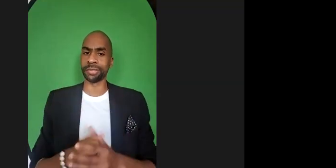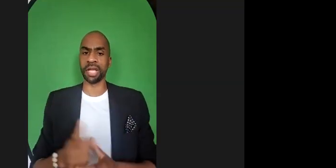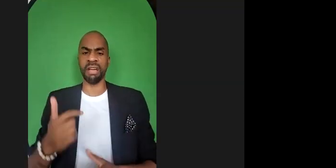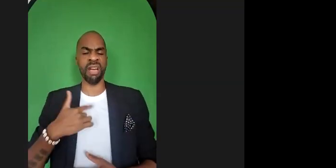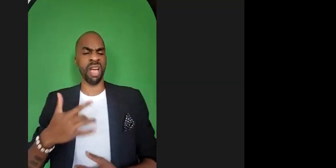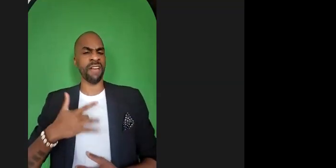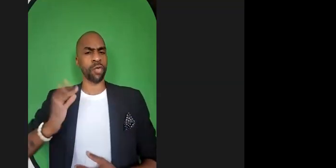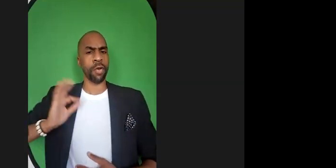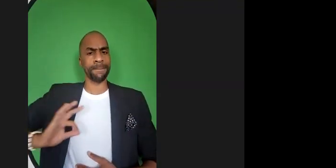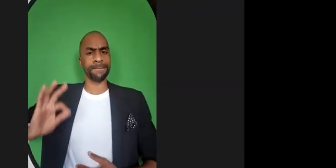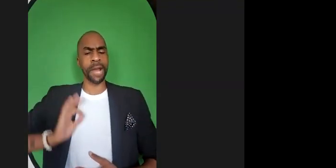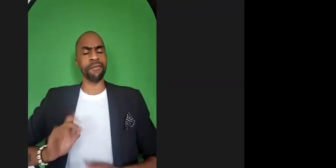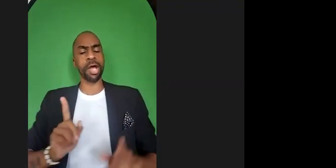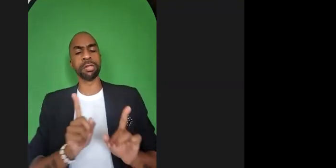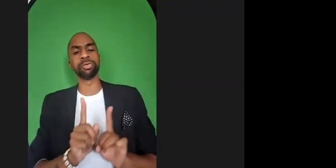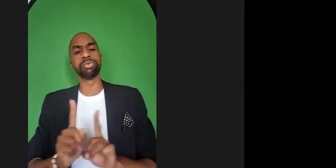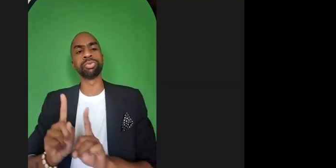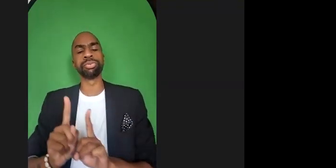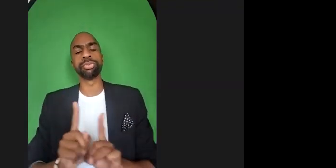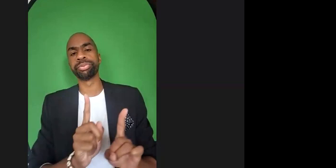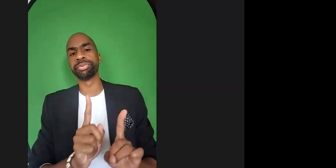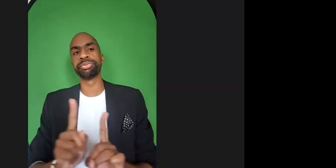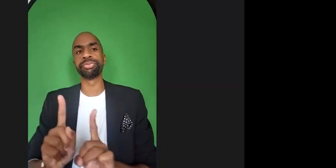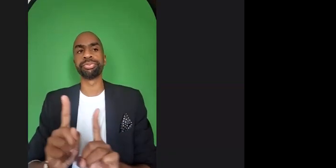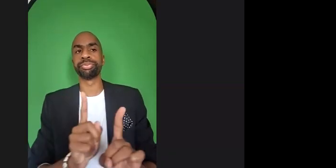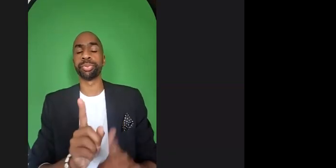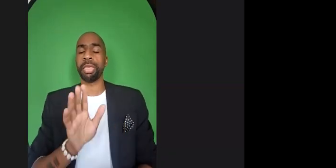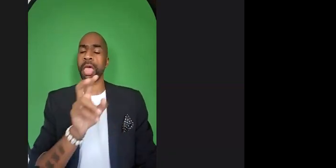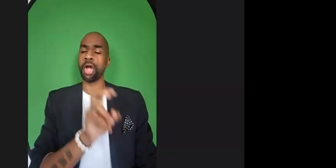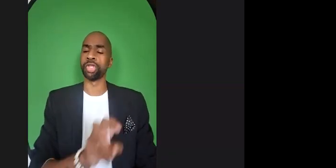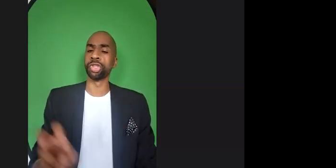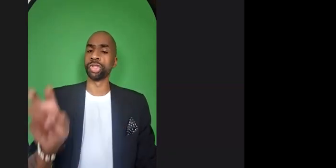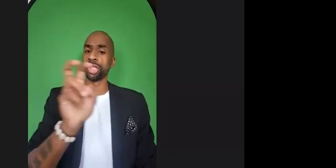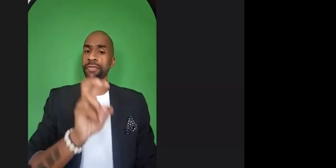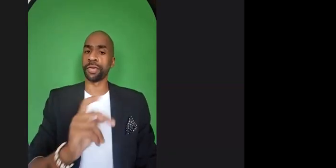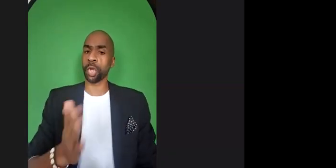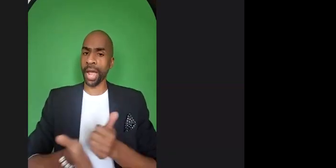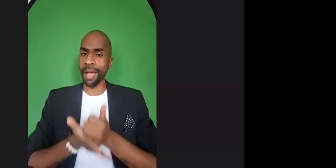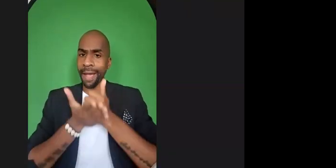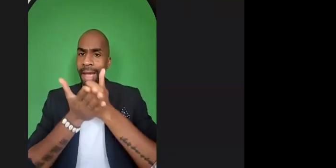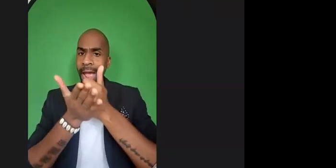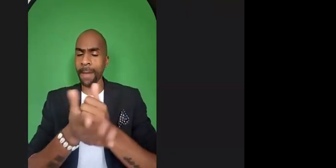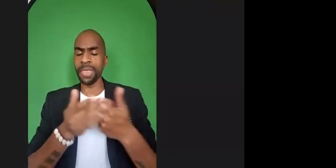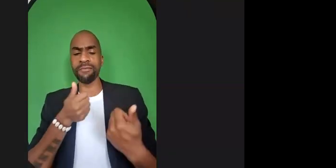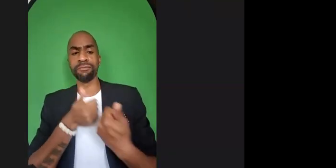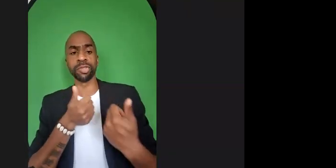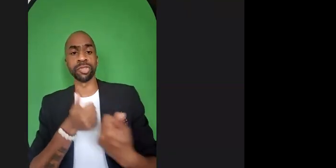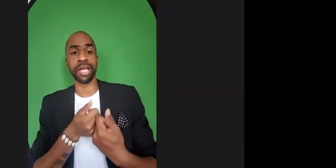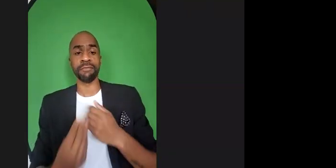my patients on their journeys, helping them navigate challenges. They inspire me every